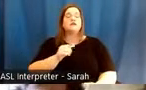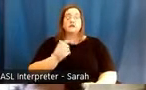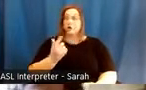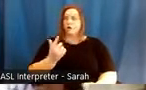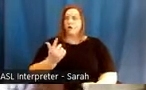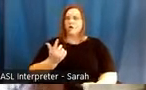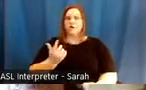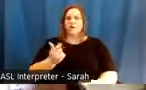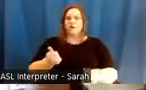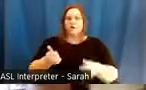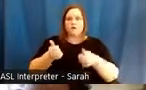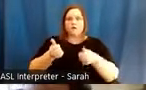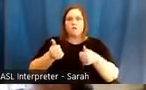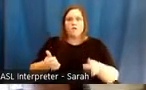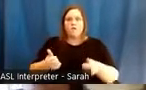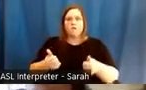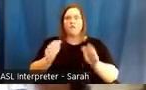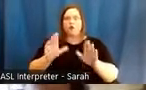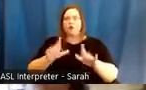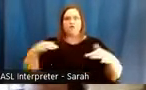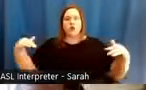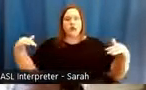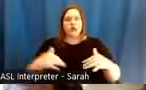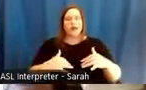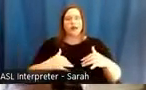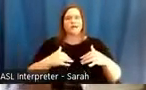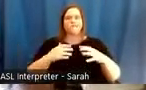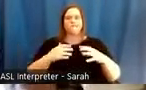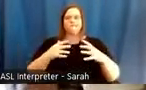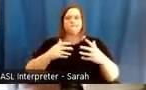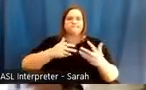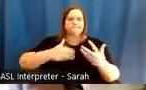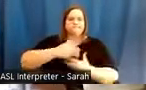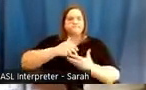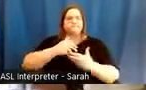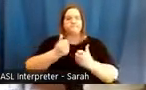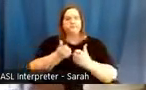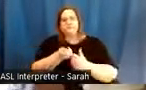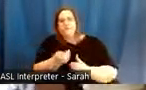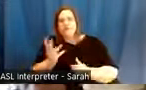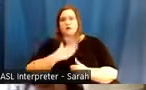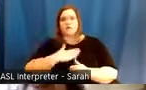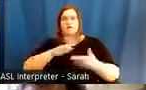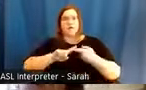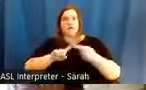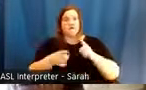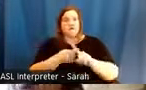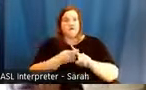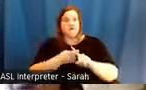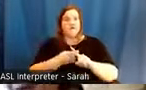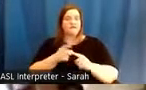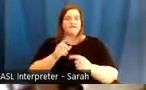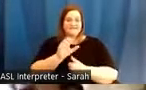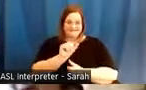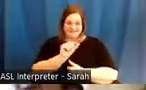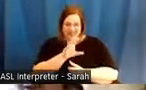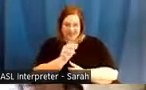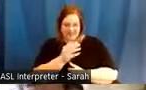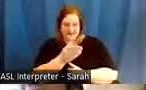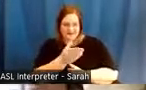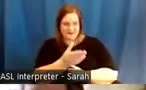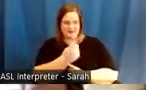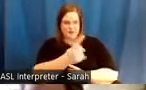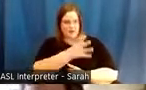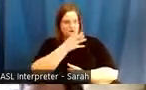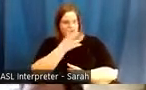great congregant housing place for a bunch of my friends. You know, Adam, your mom and I